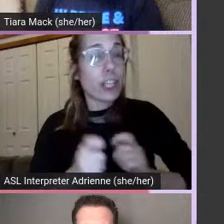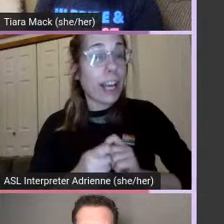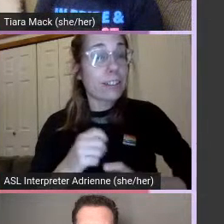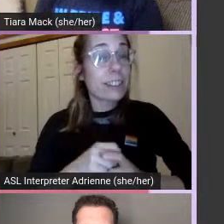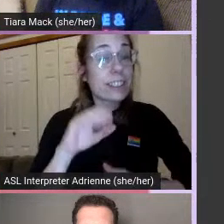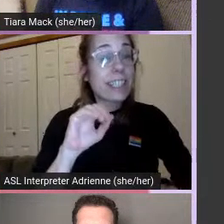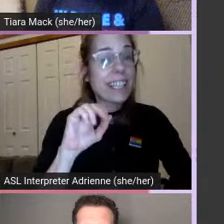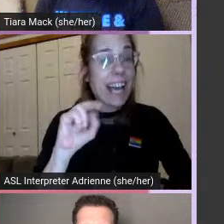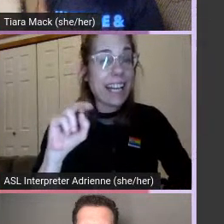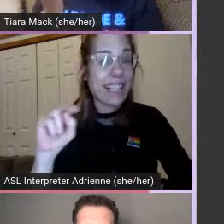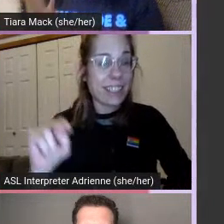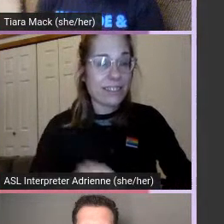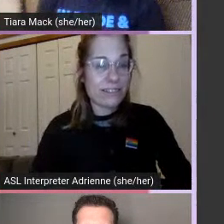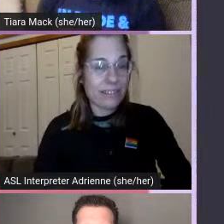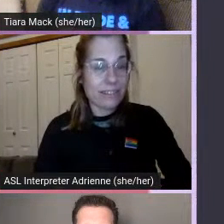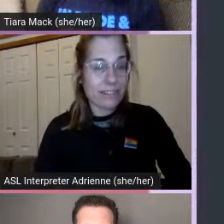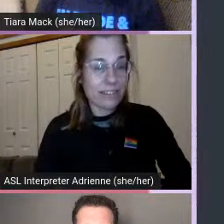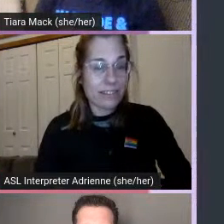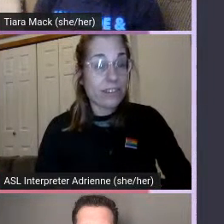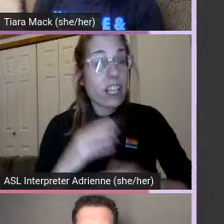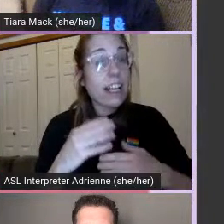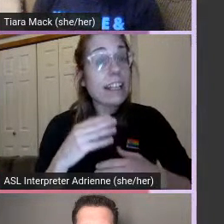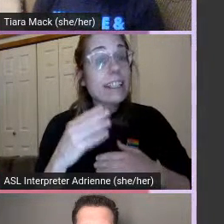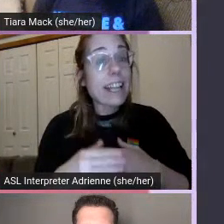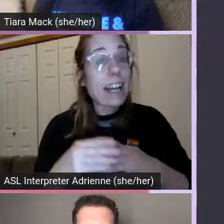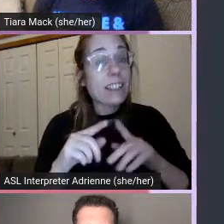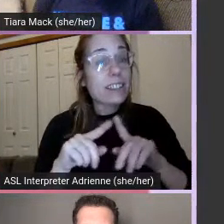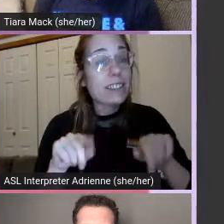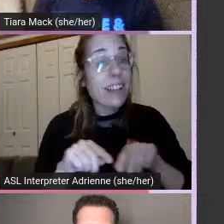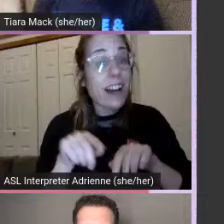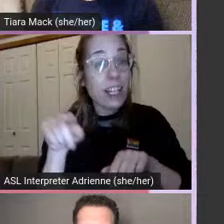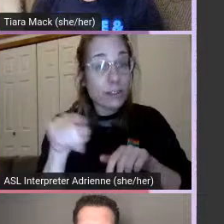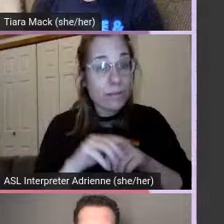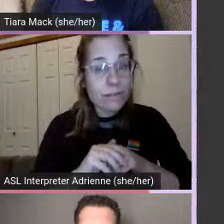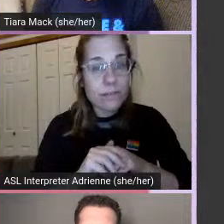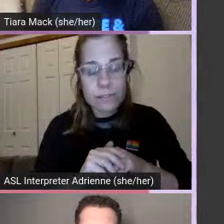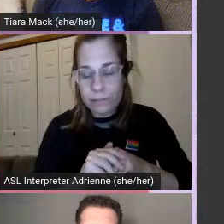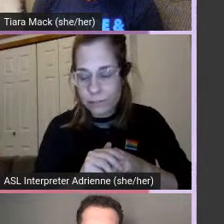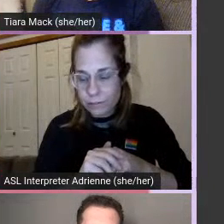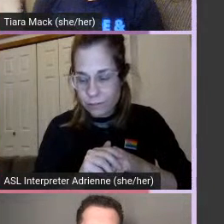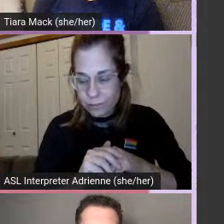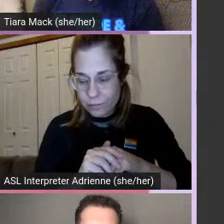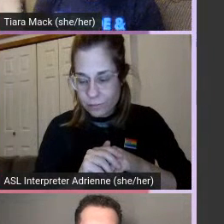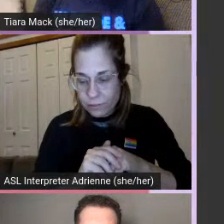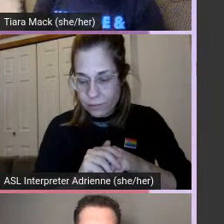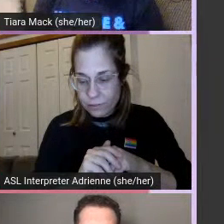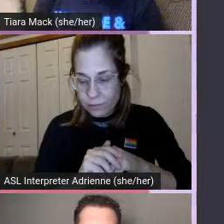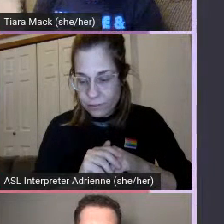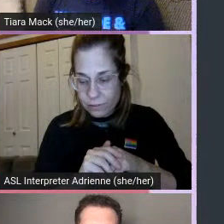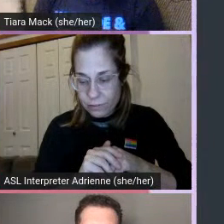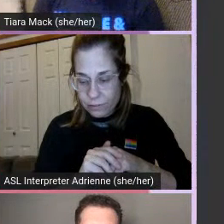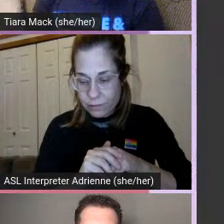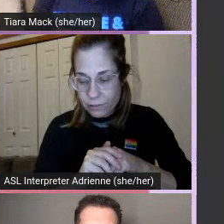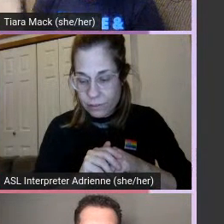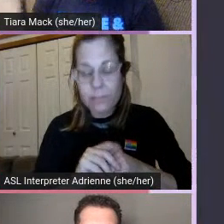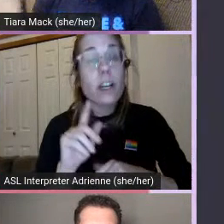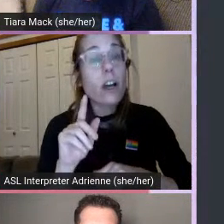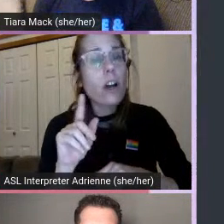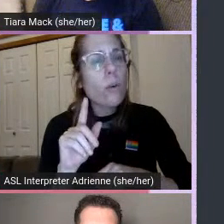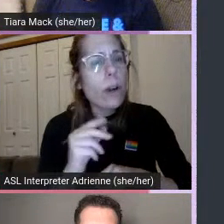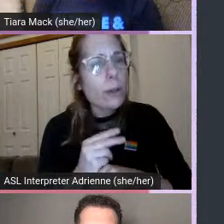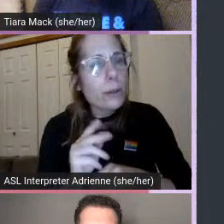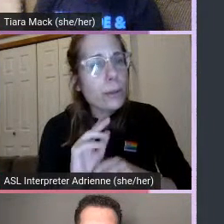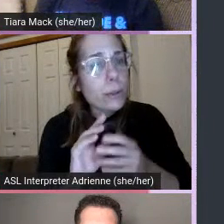So, where do you use your story? In Connecticut, during the legislative session, there is a